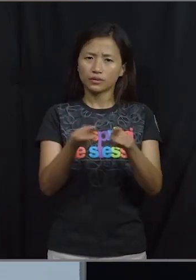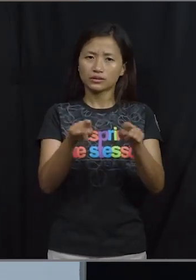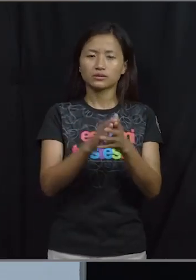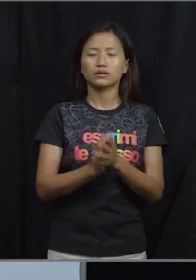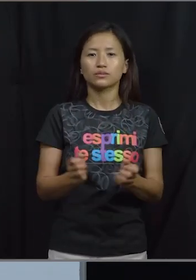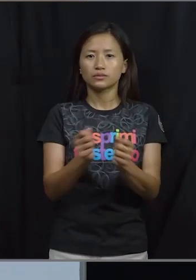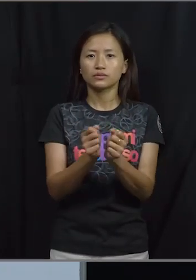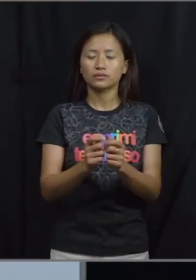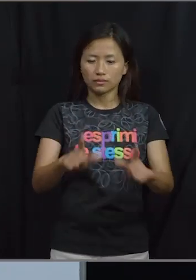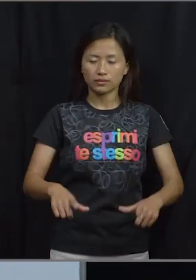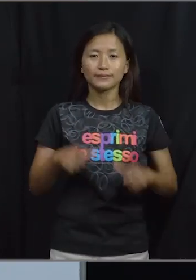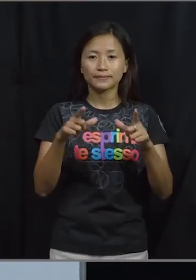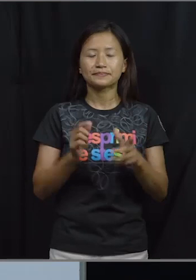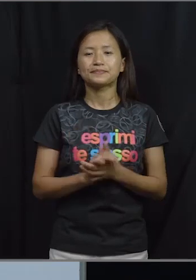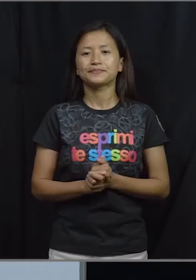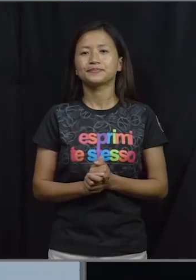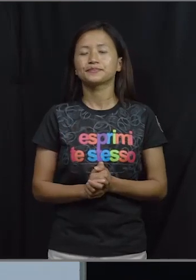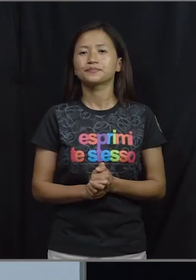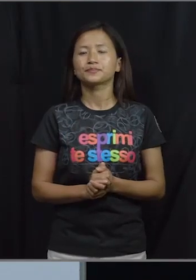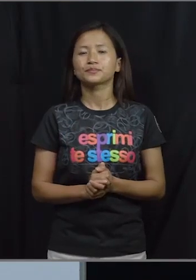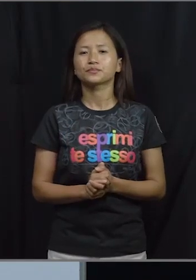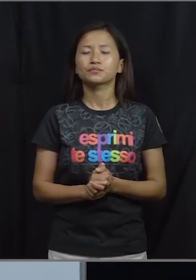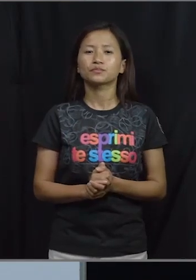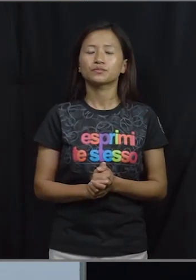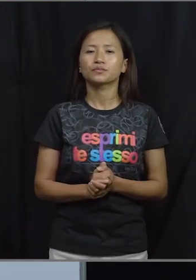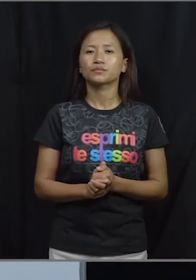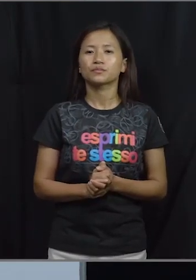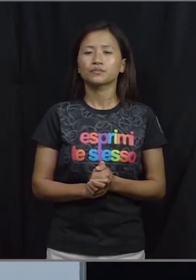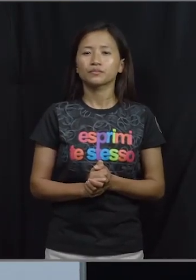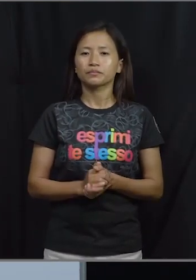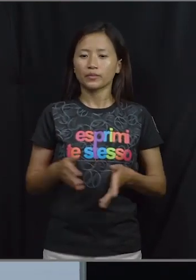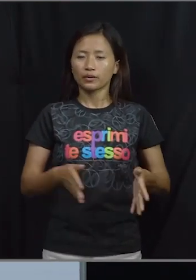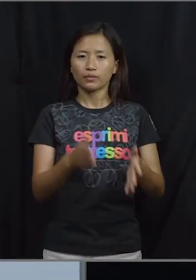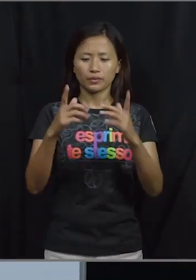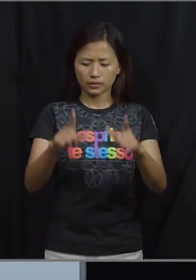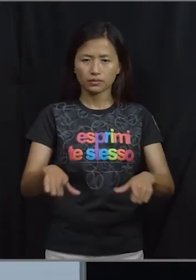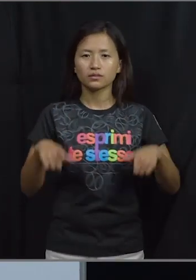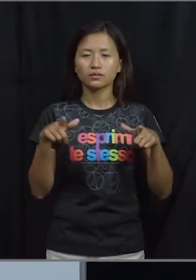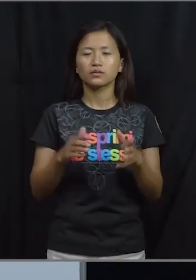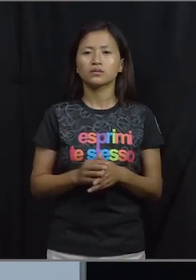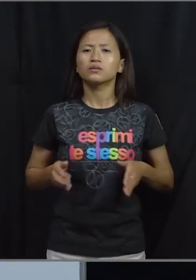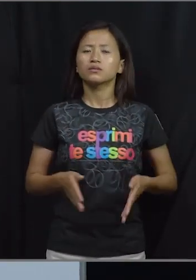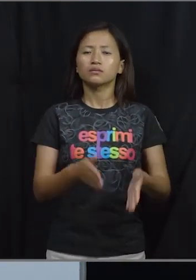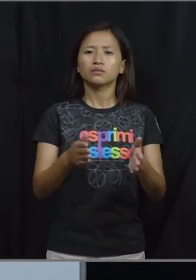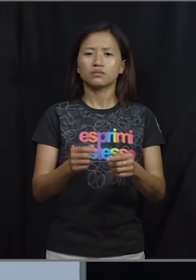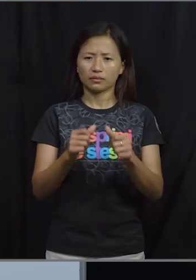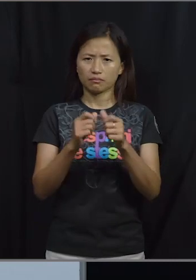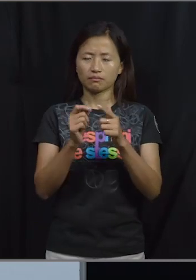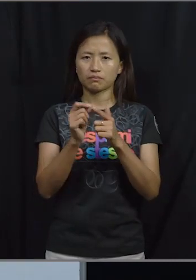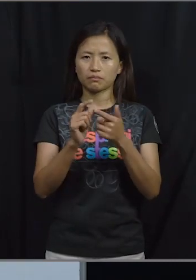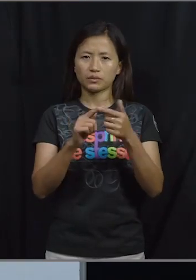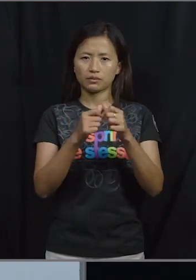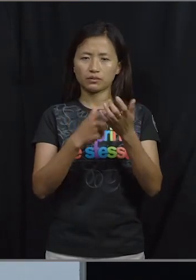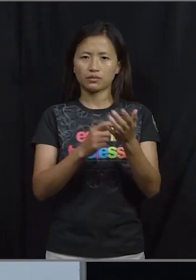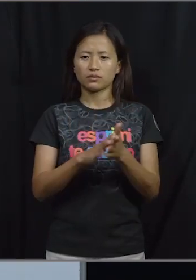your life also, isn't it? So the way that you live, the way that you appear, many